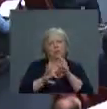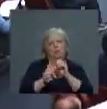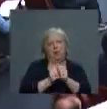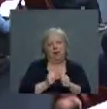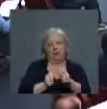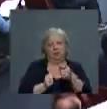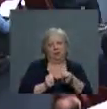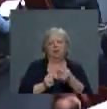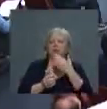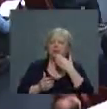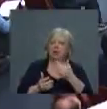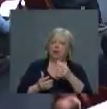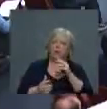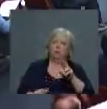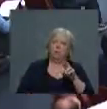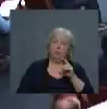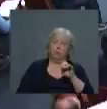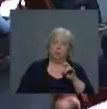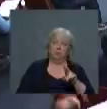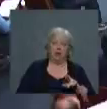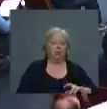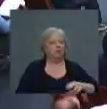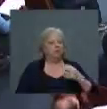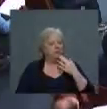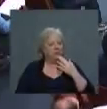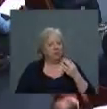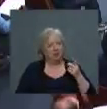Mr. Mayor. Thank you.